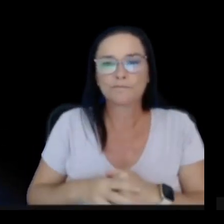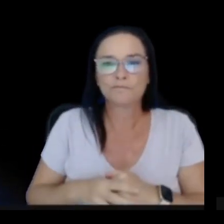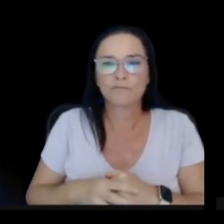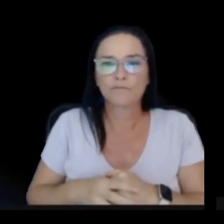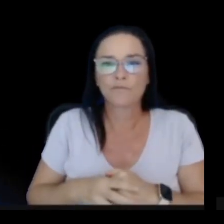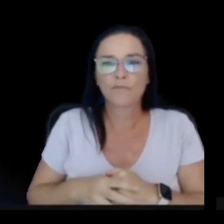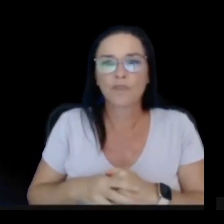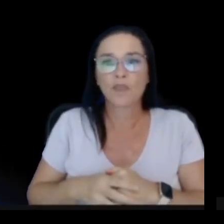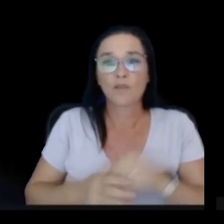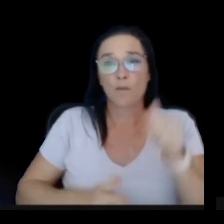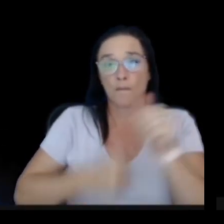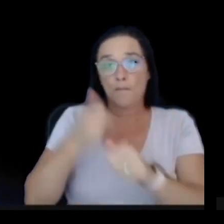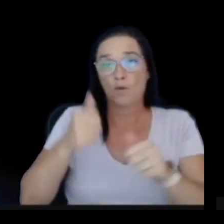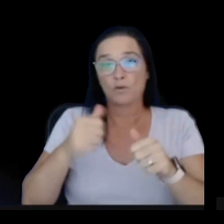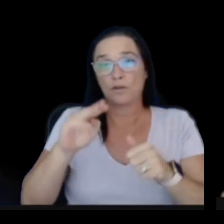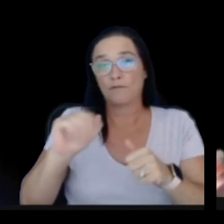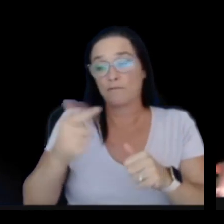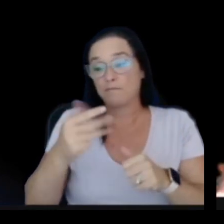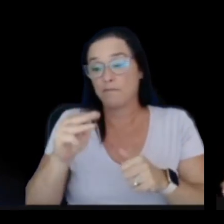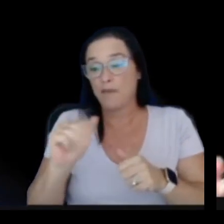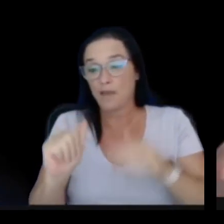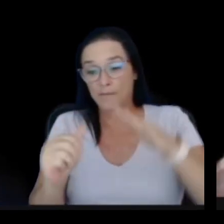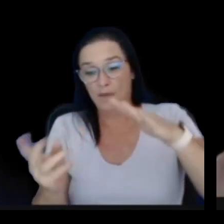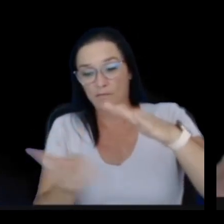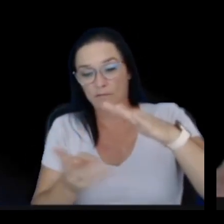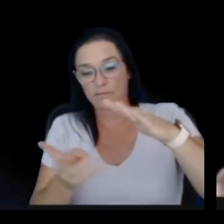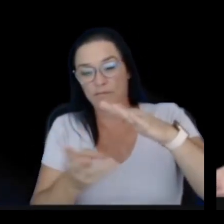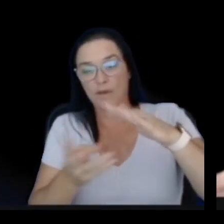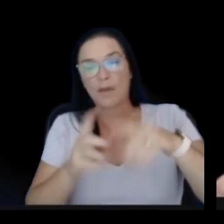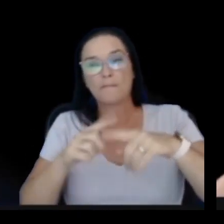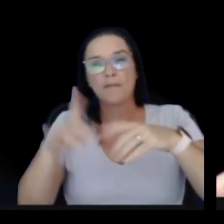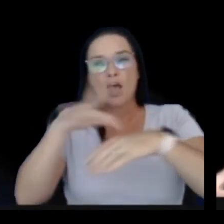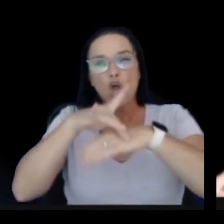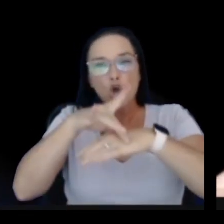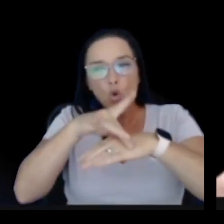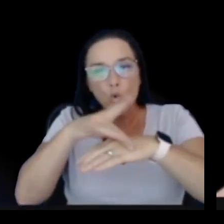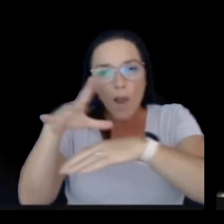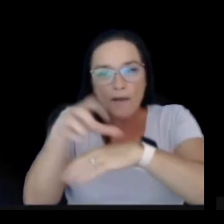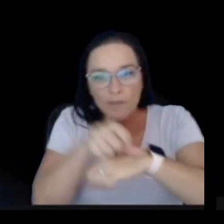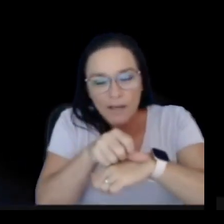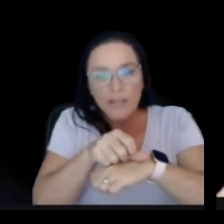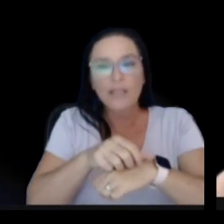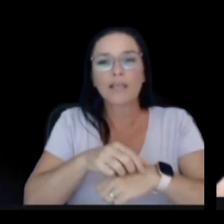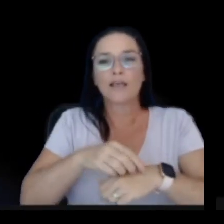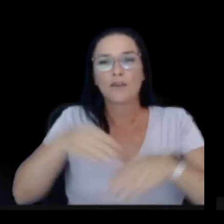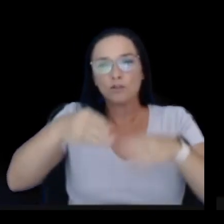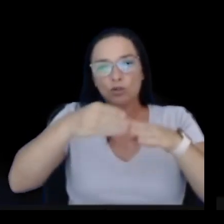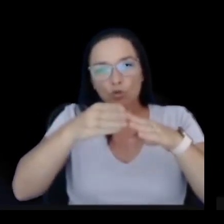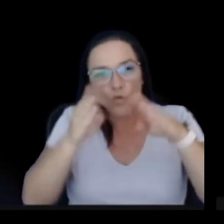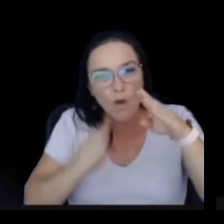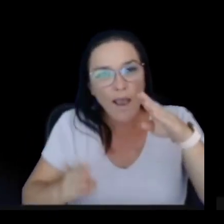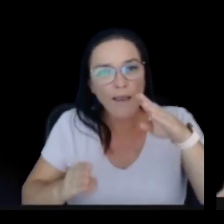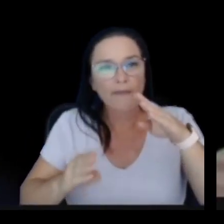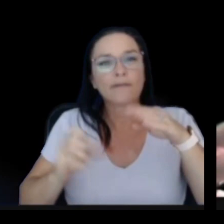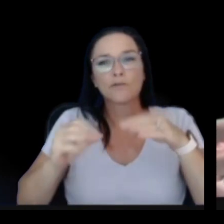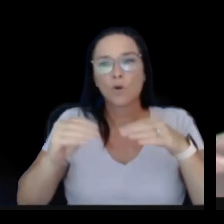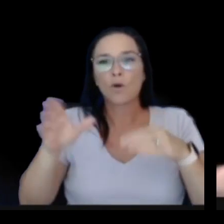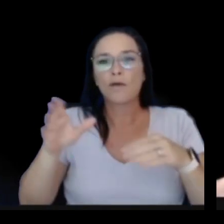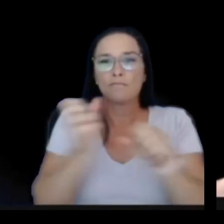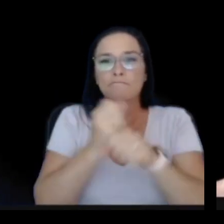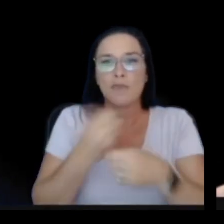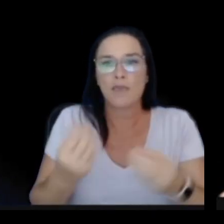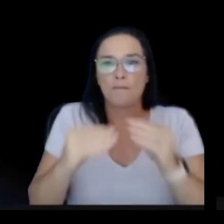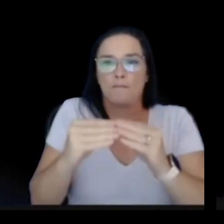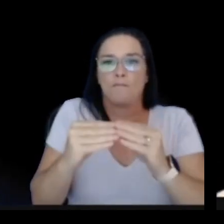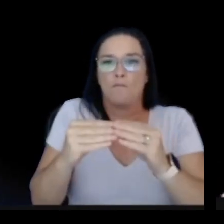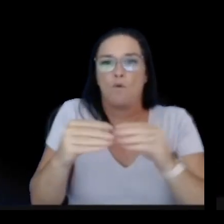magma has been injected already, but it can, there's gravity, there's a big crack, the crack's moving, the ground's moving. So there could be more space created, and that can allow the magma